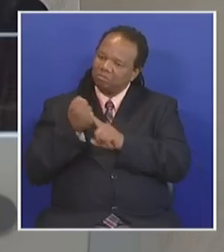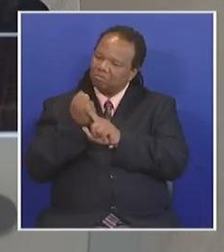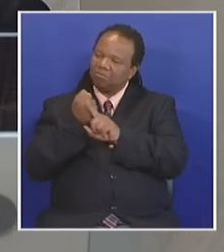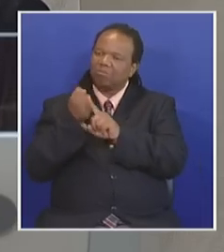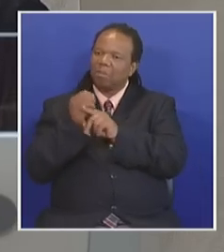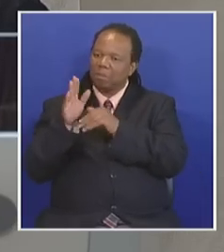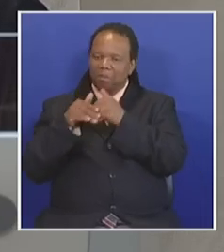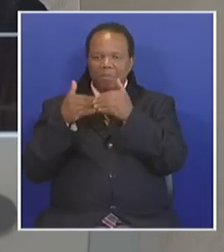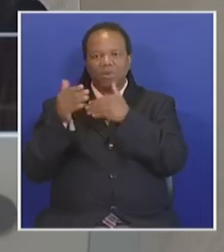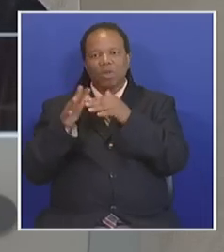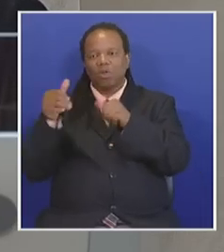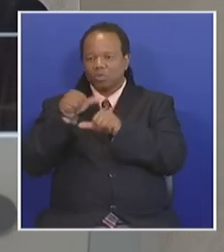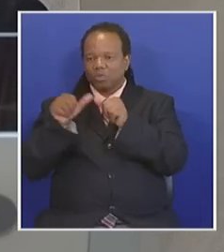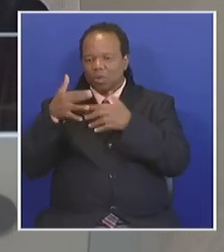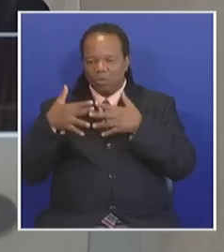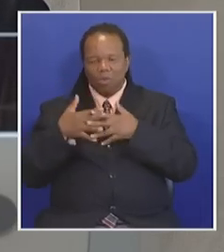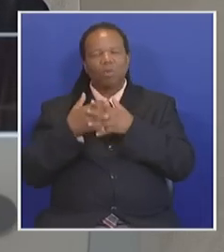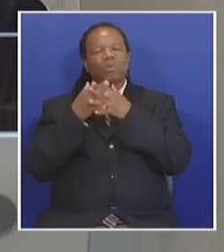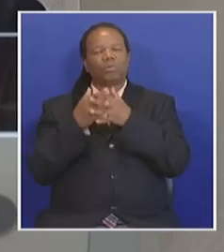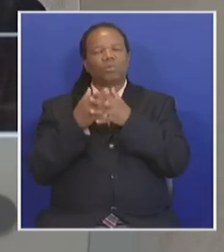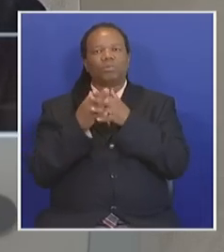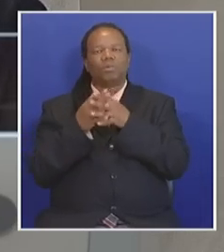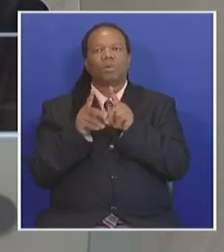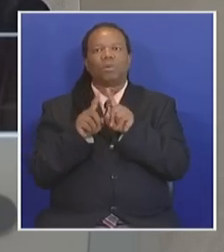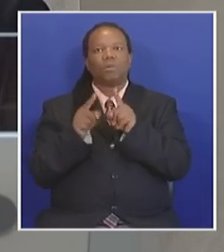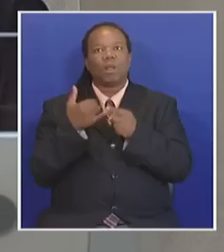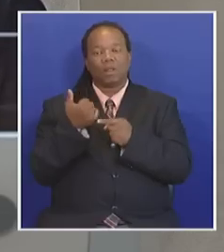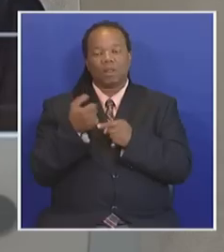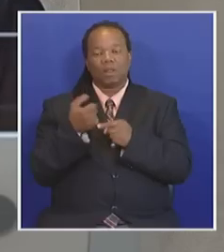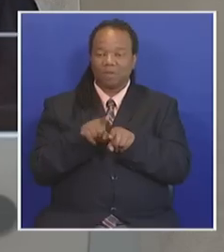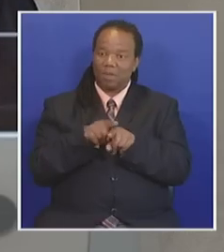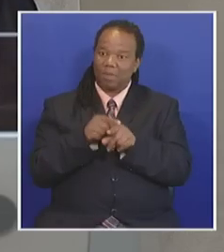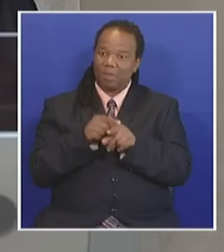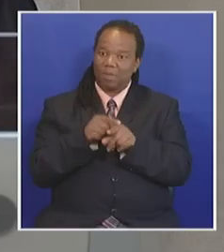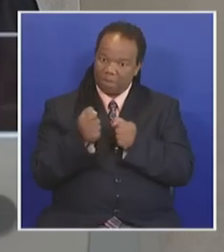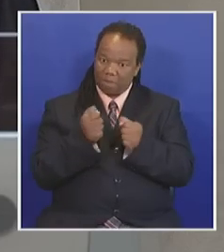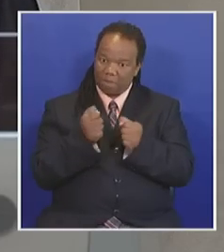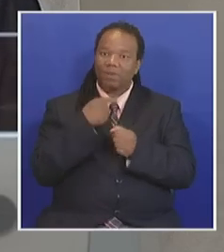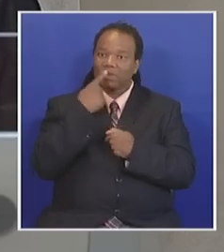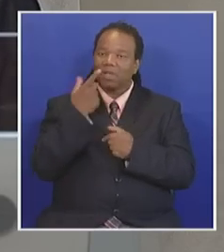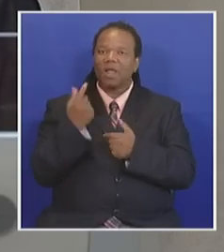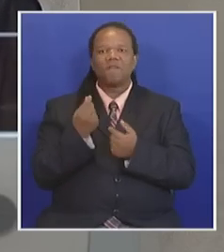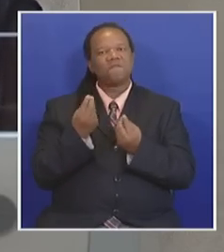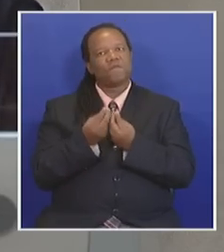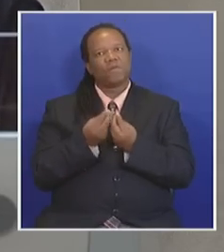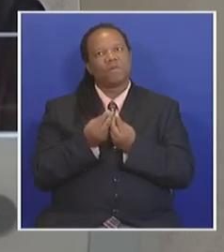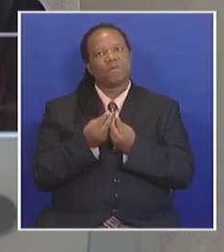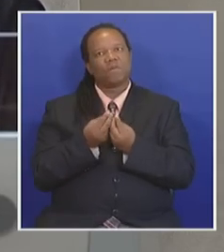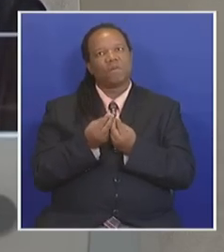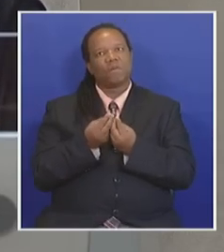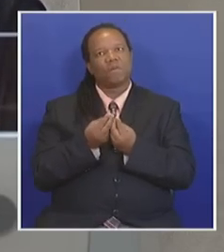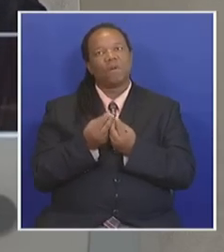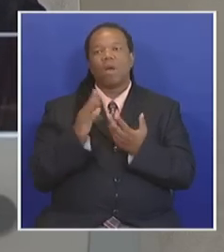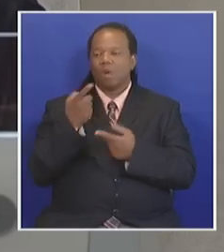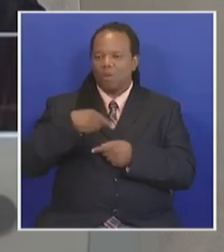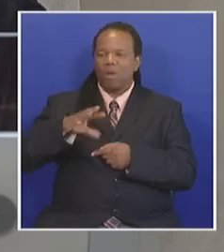bursary program, our human settled developments, and our employment practices, to mention but a few. We take pride in the fact that